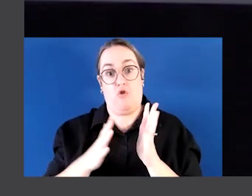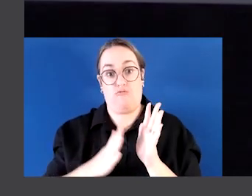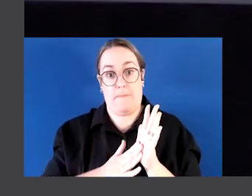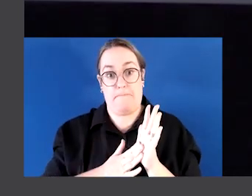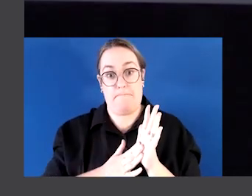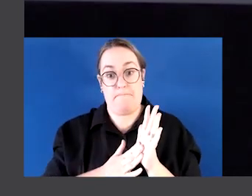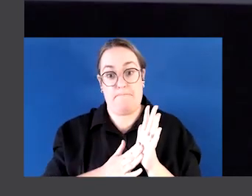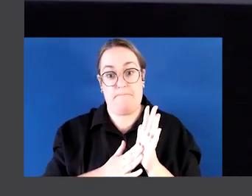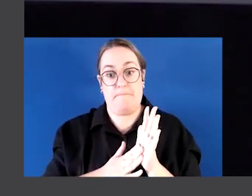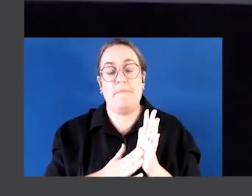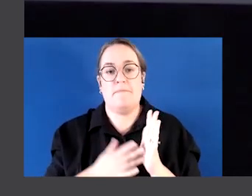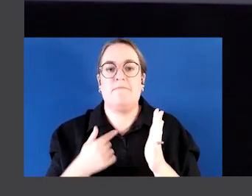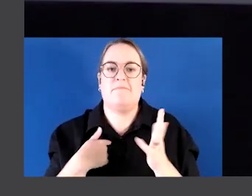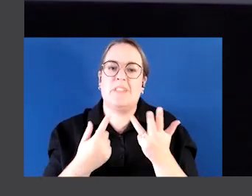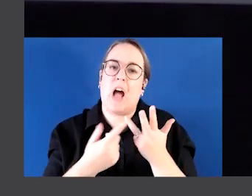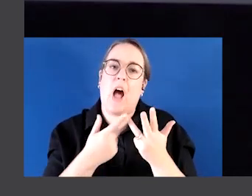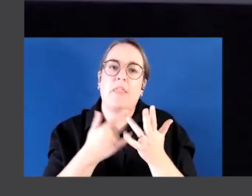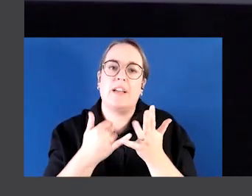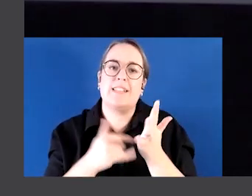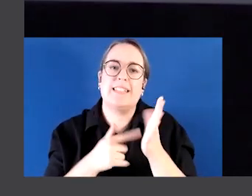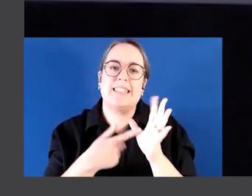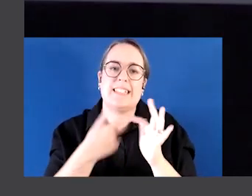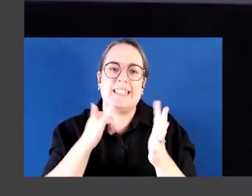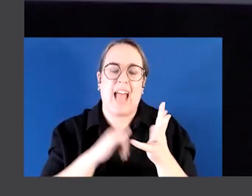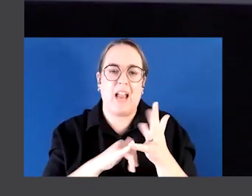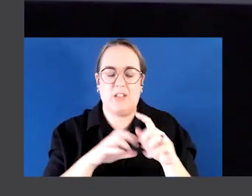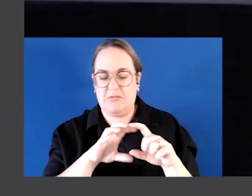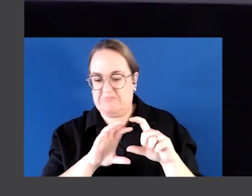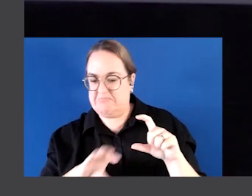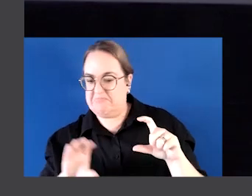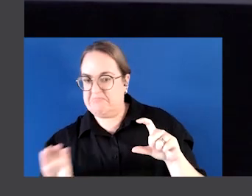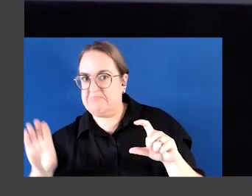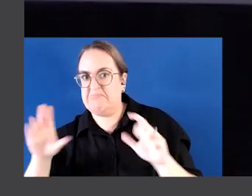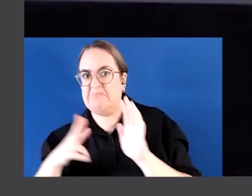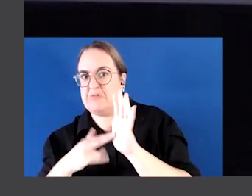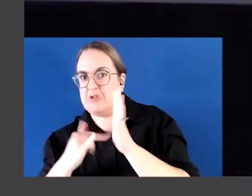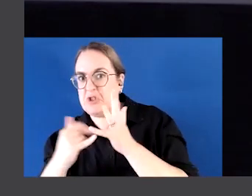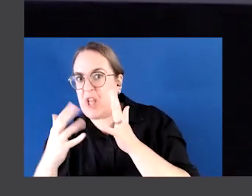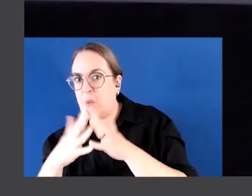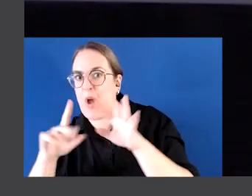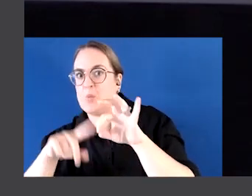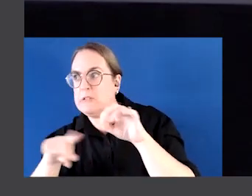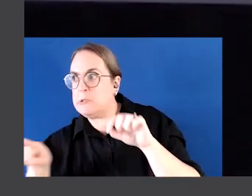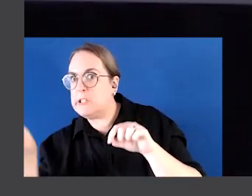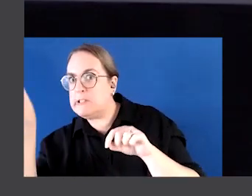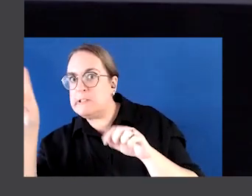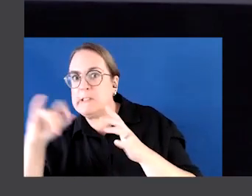that we interact with probably are the interstate ones. We're in regular contact with our colleagues